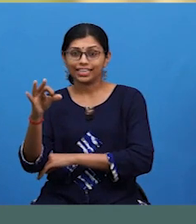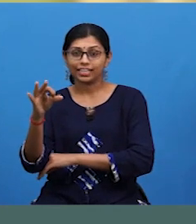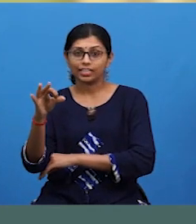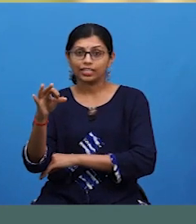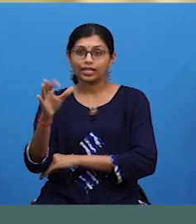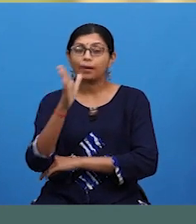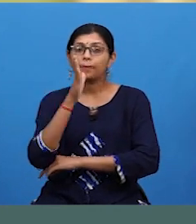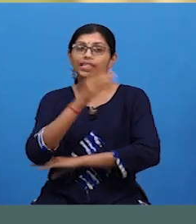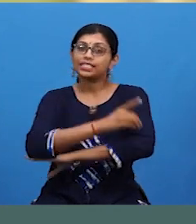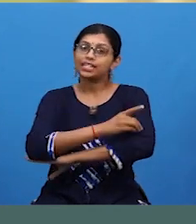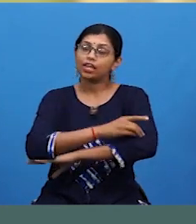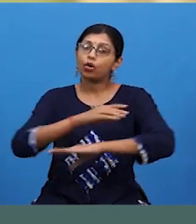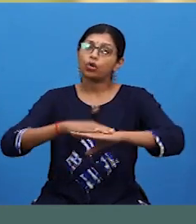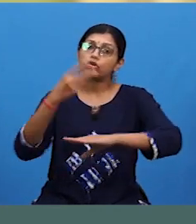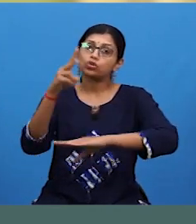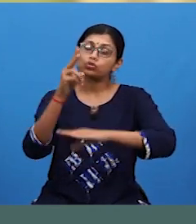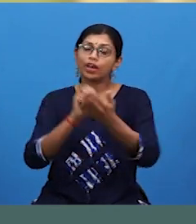celebrated on 12th May.